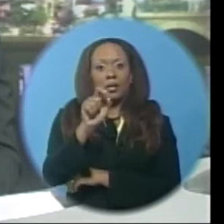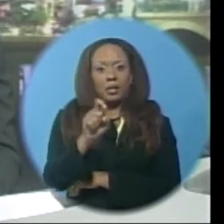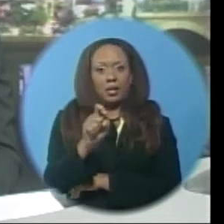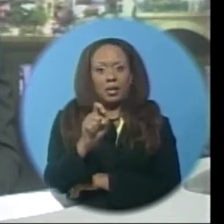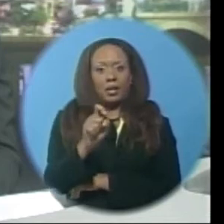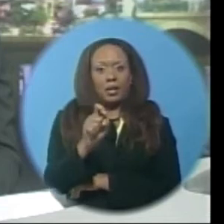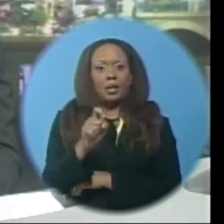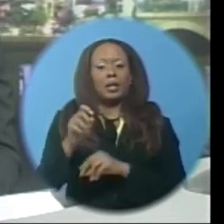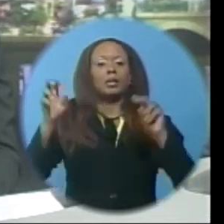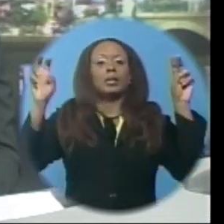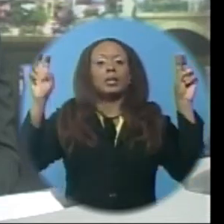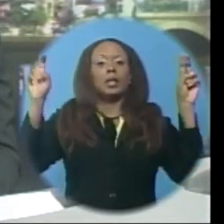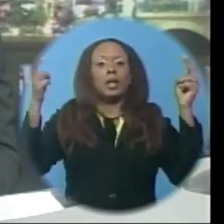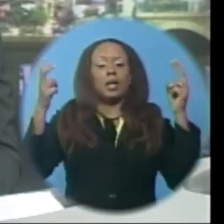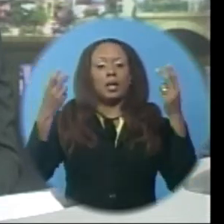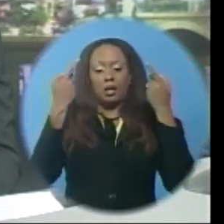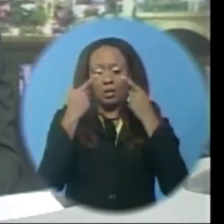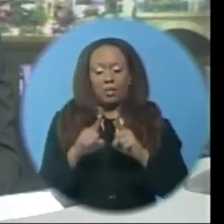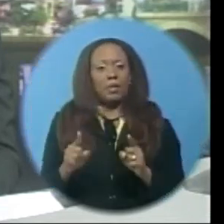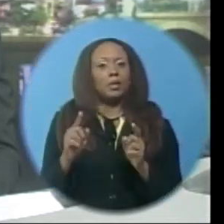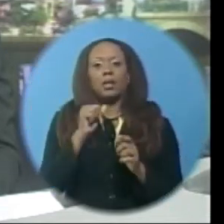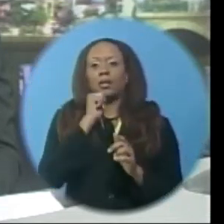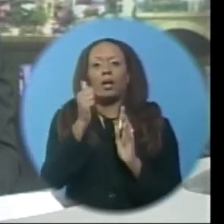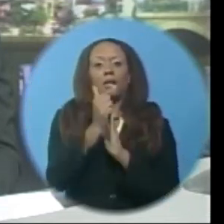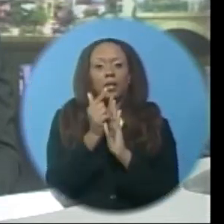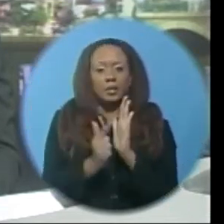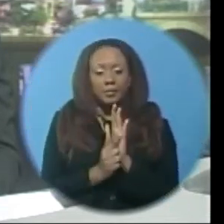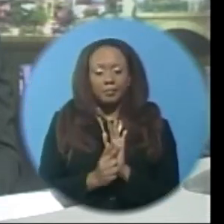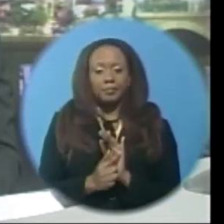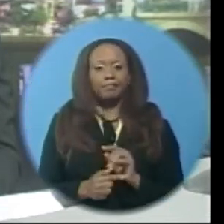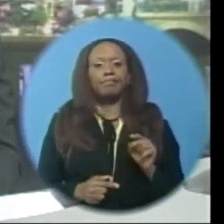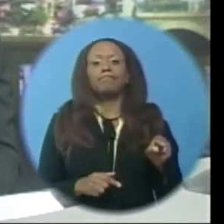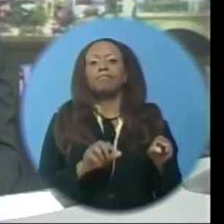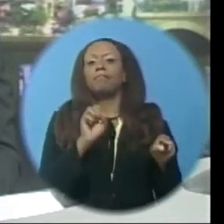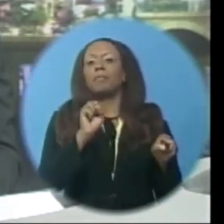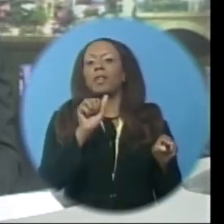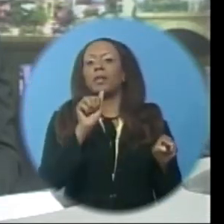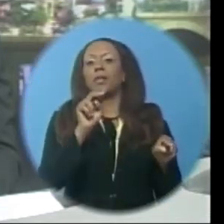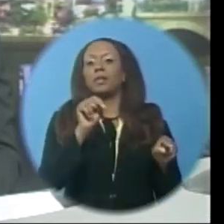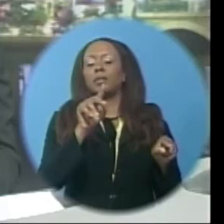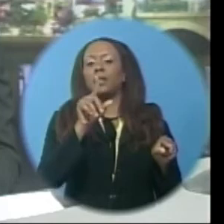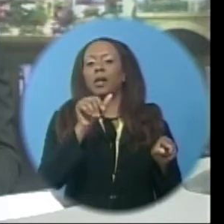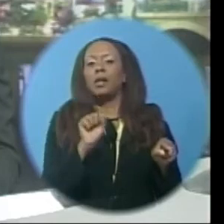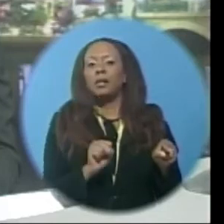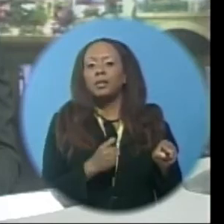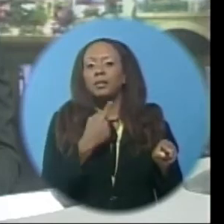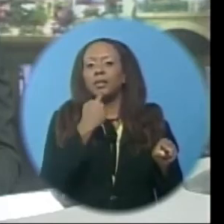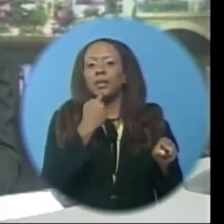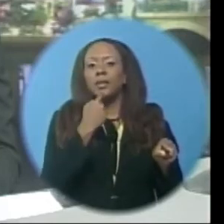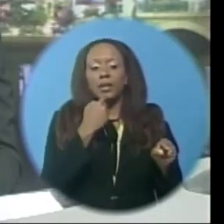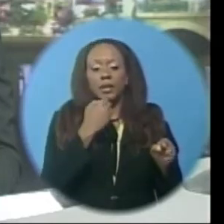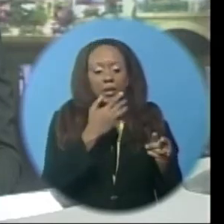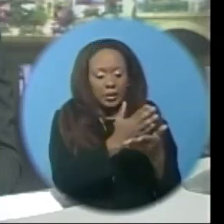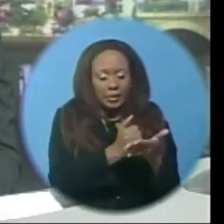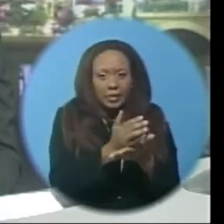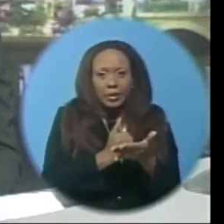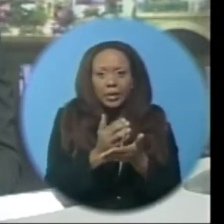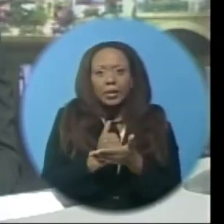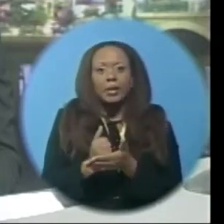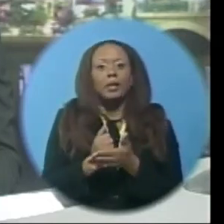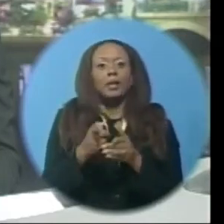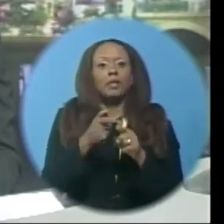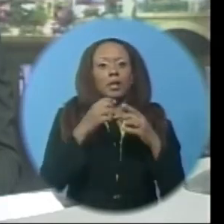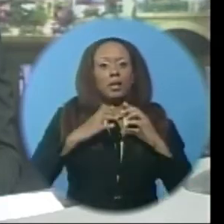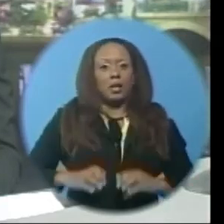under what St. John's called an unlawful agreement. Sandals collects an Antigua and Barbuda sales tax from its